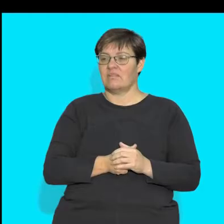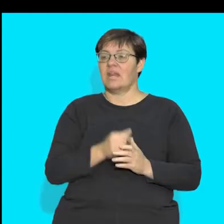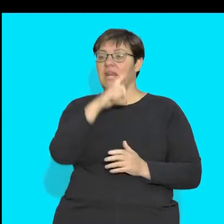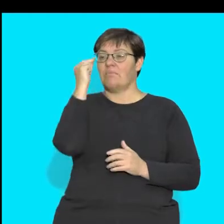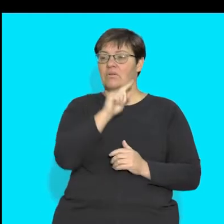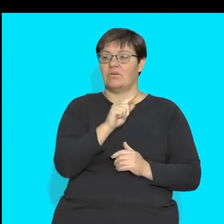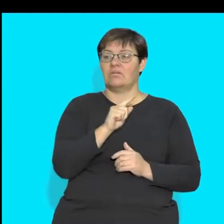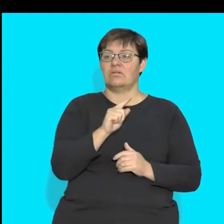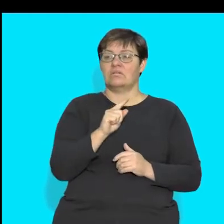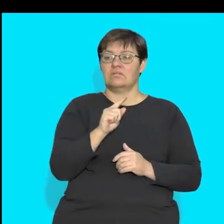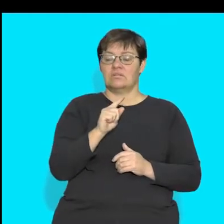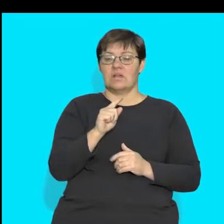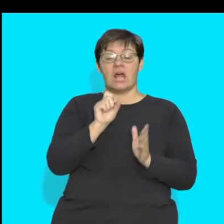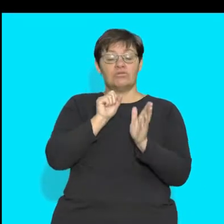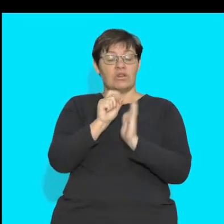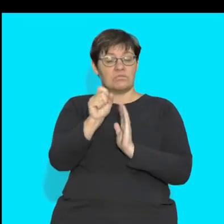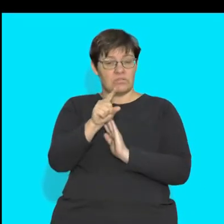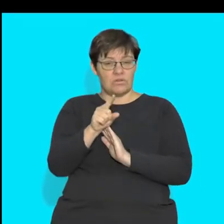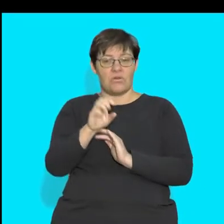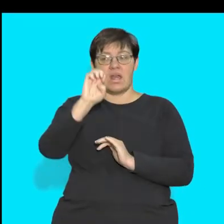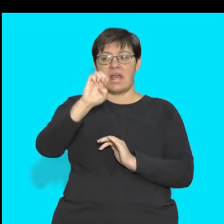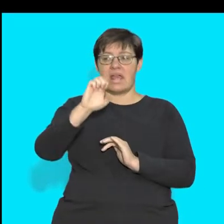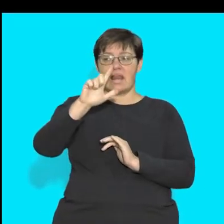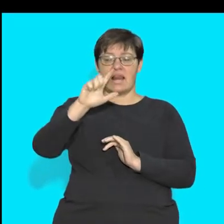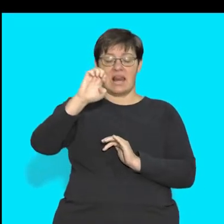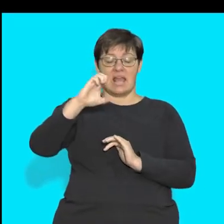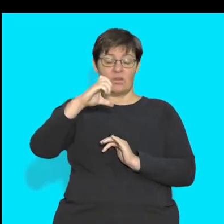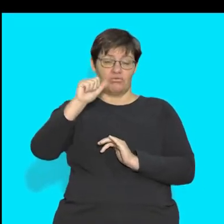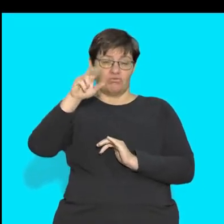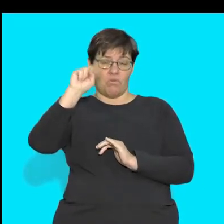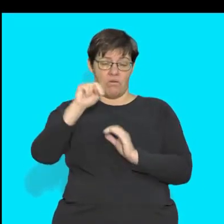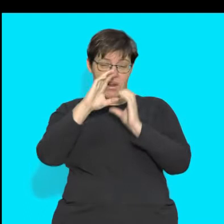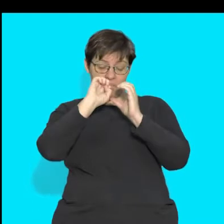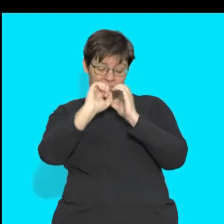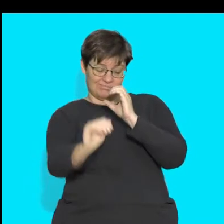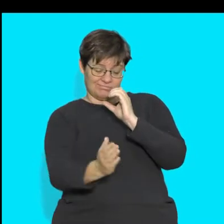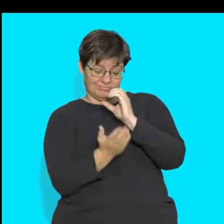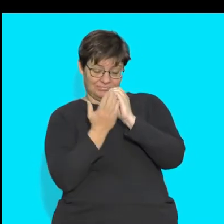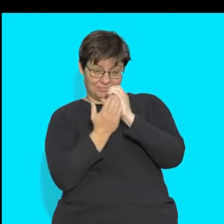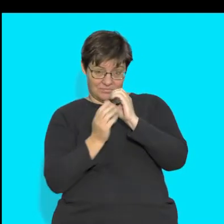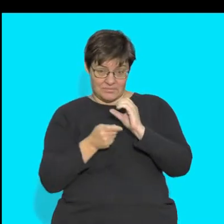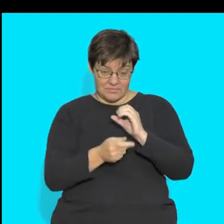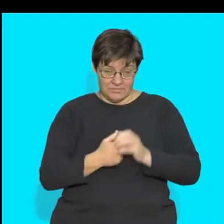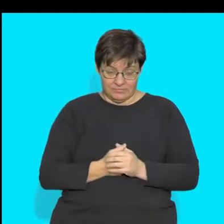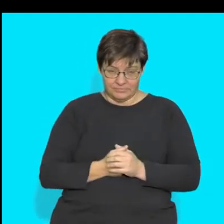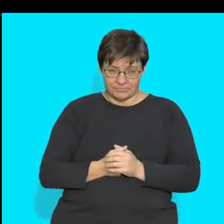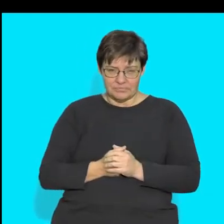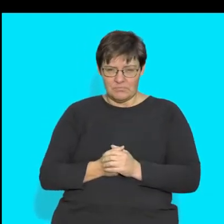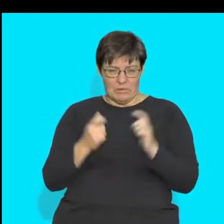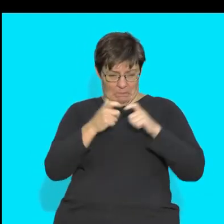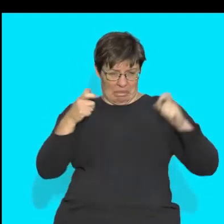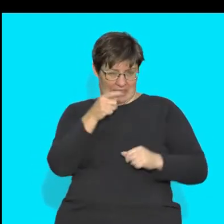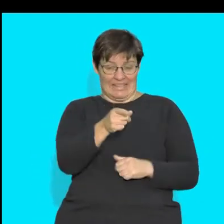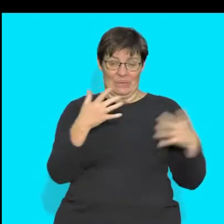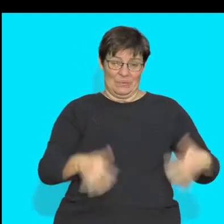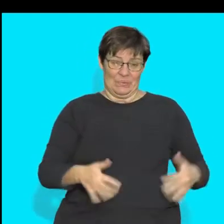microscope is called a transmission electron microscope. And what it enables us to see is often